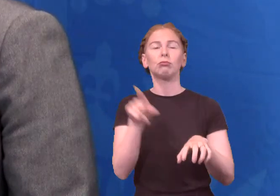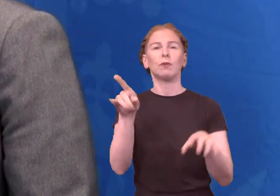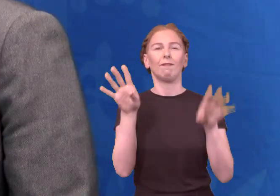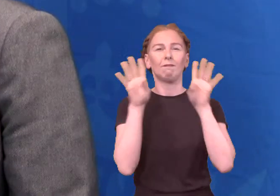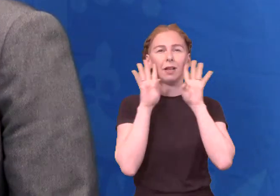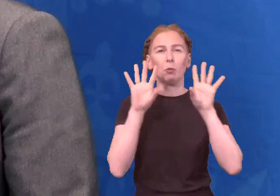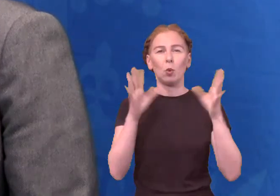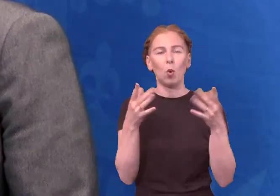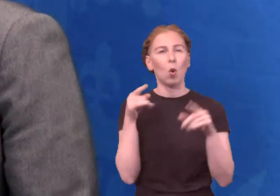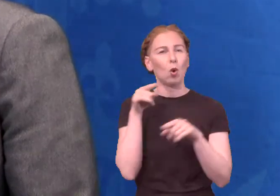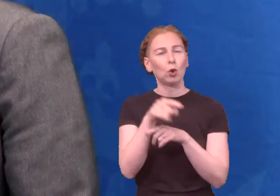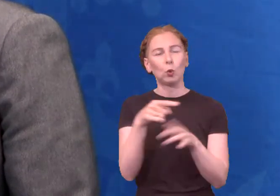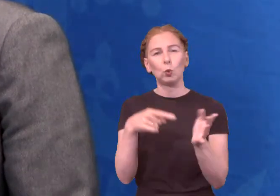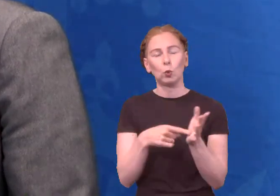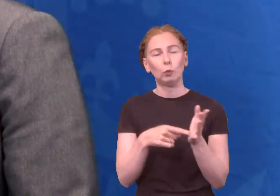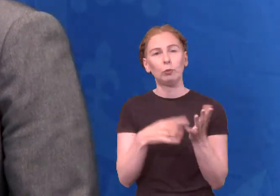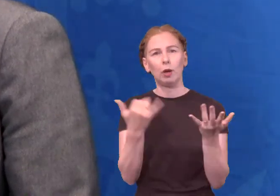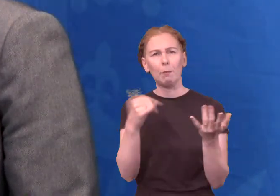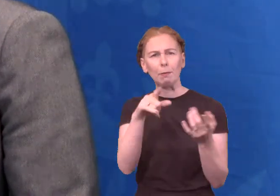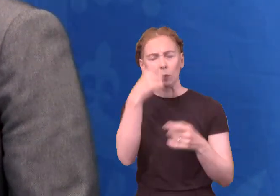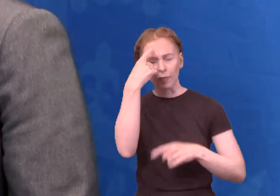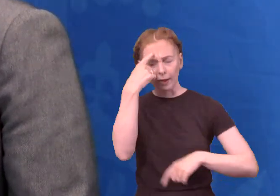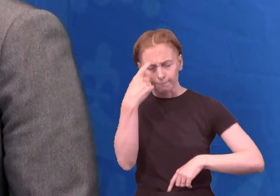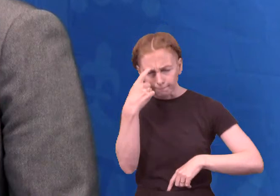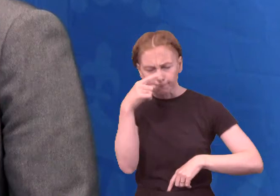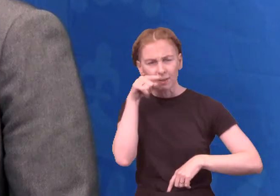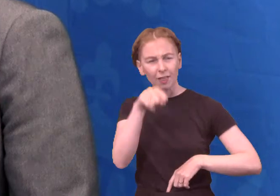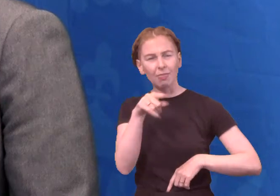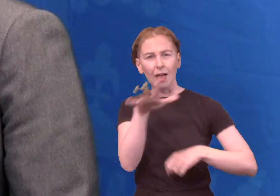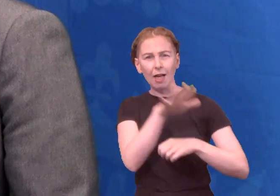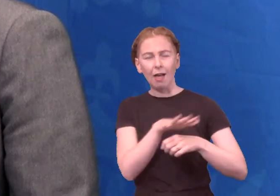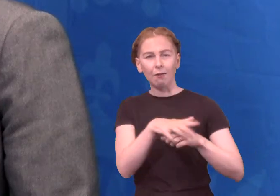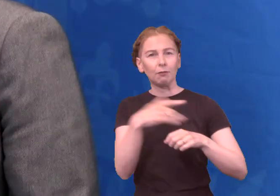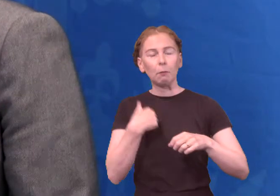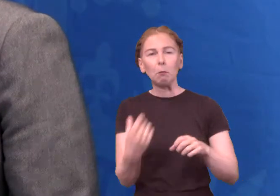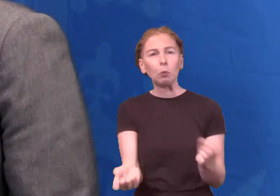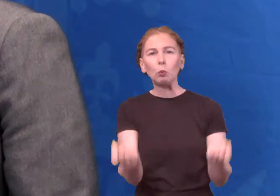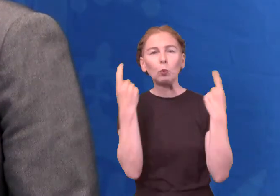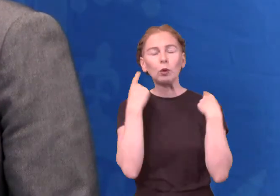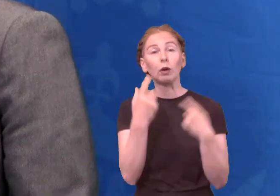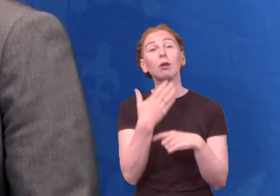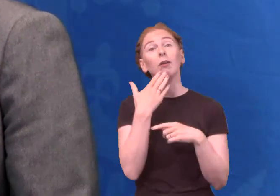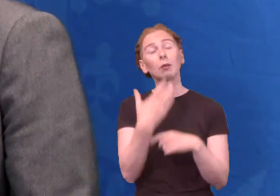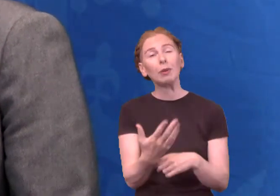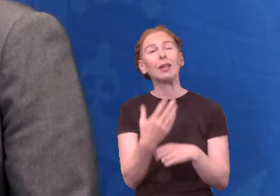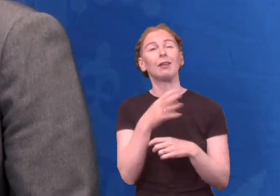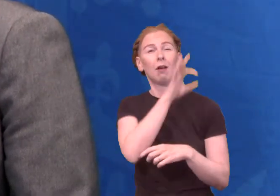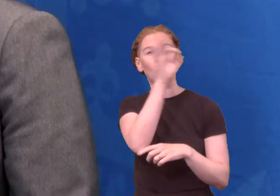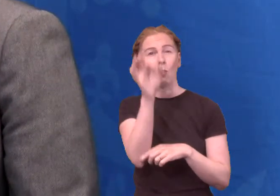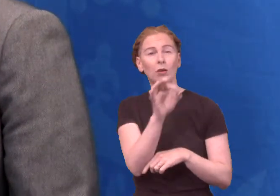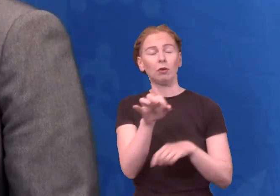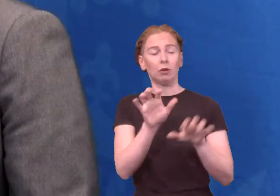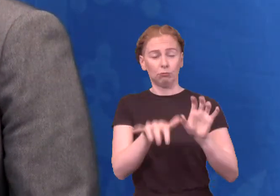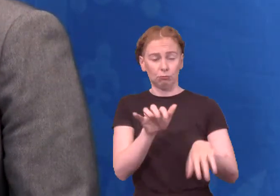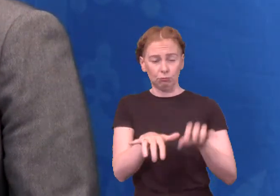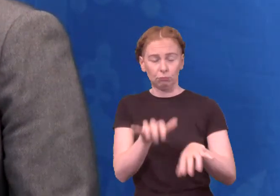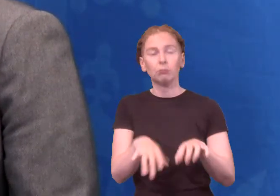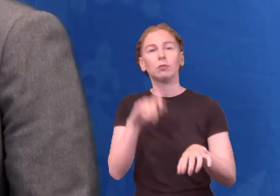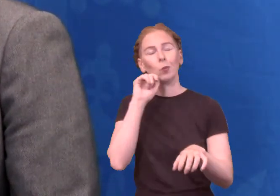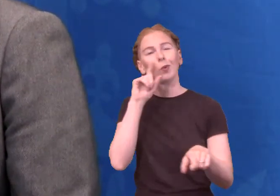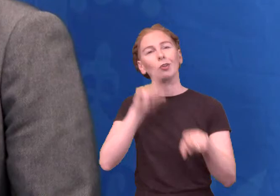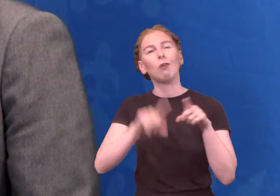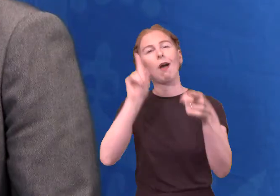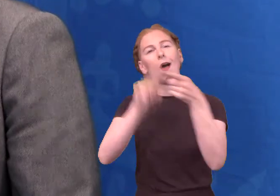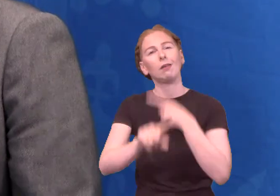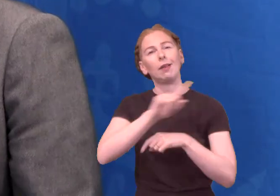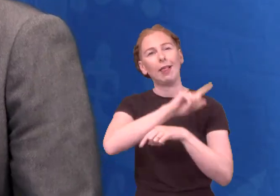or something we've said that you don't quite understand, so just pop it in below and we'll get to as many as we can. So I'd now like to